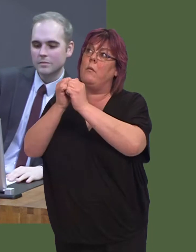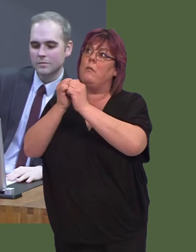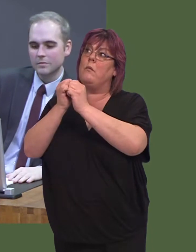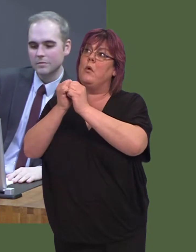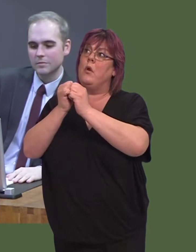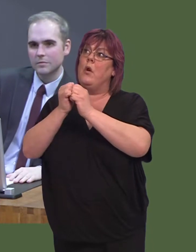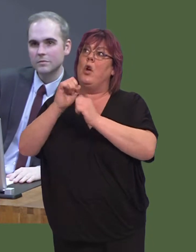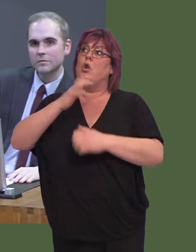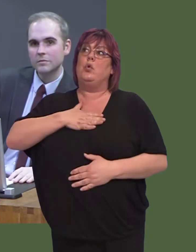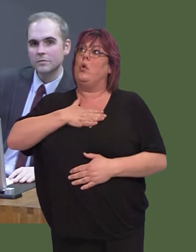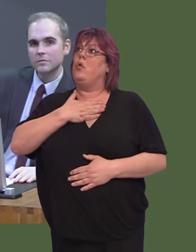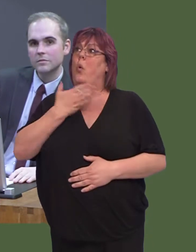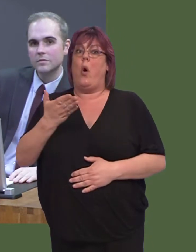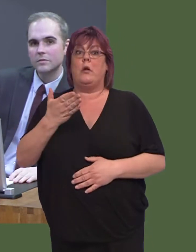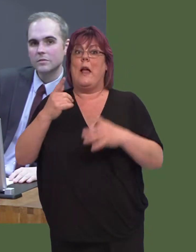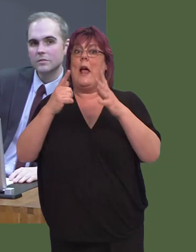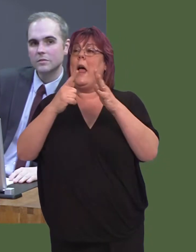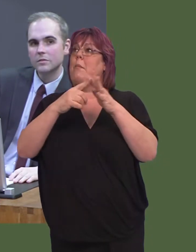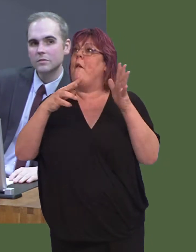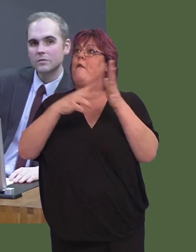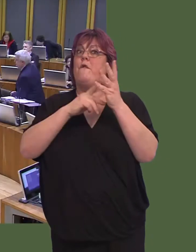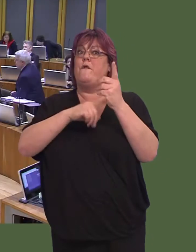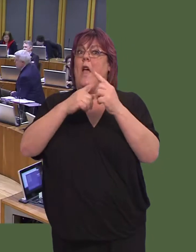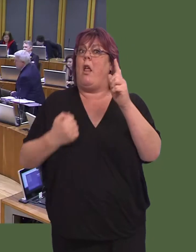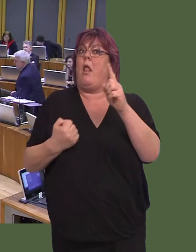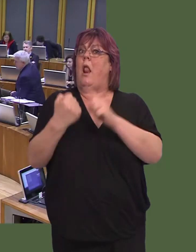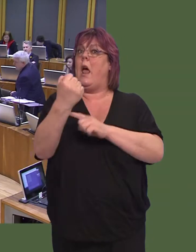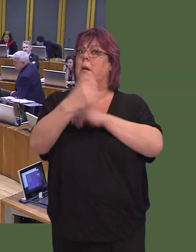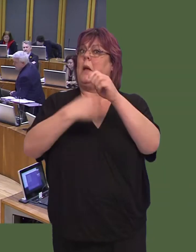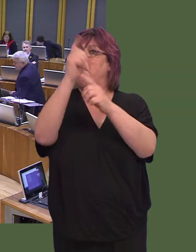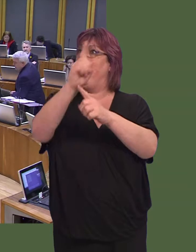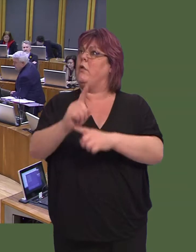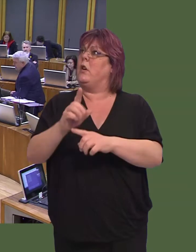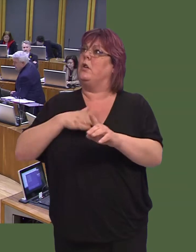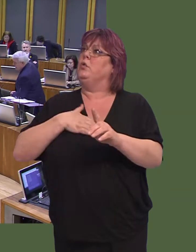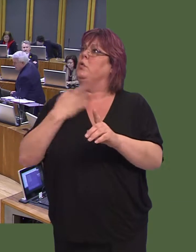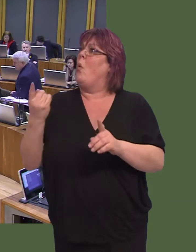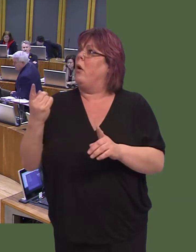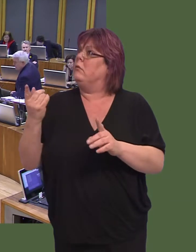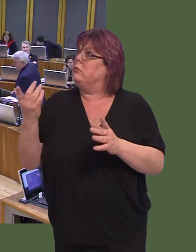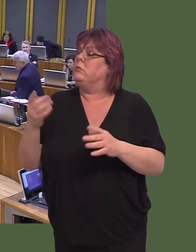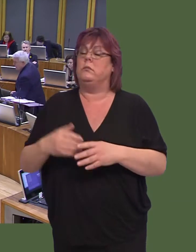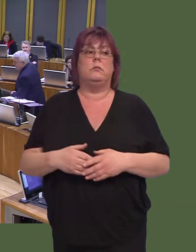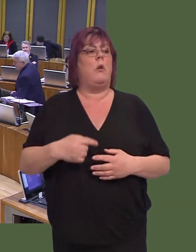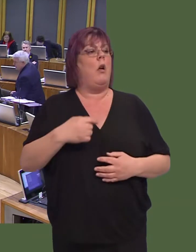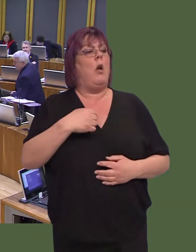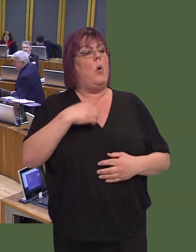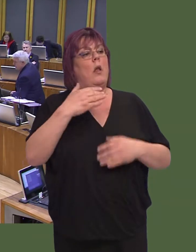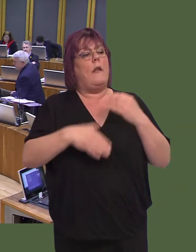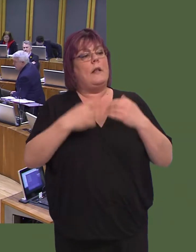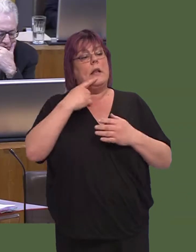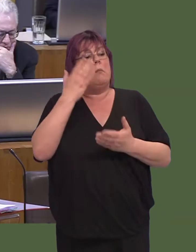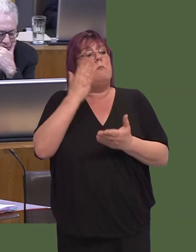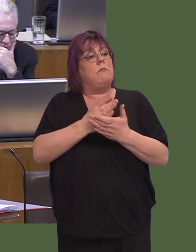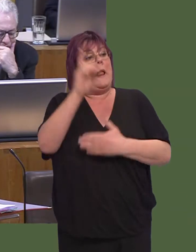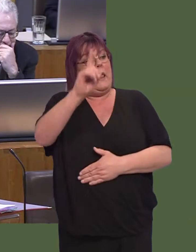intention to electrify the Ebbw Vale line by 2023? Well, the Ebbw Vale line was not included in the original spec for electrification. That